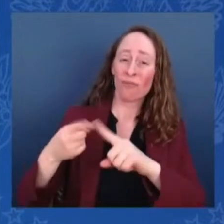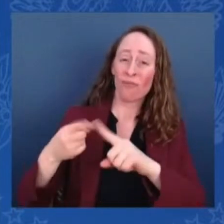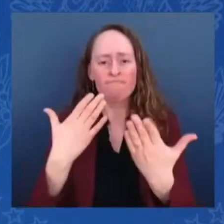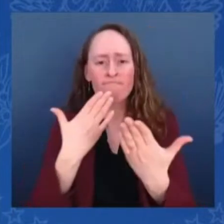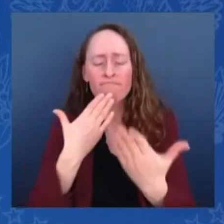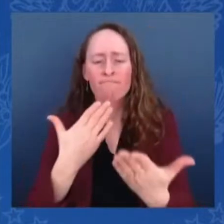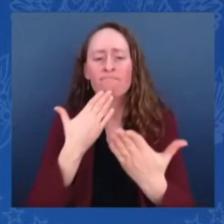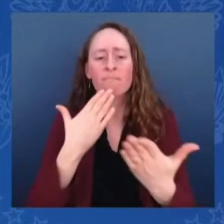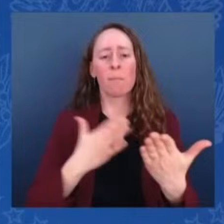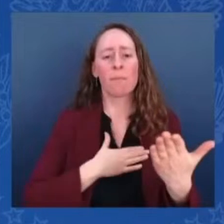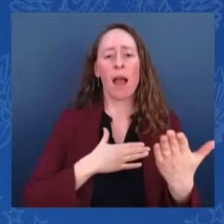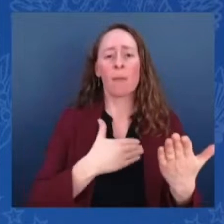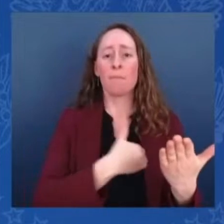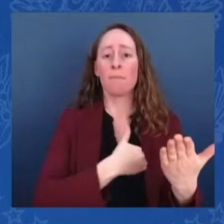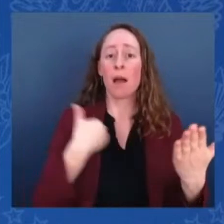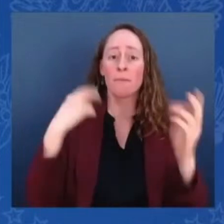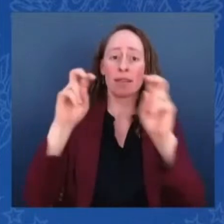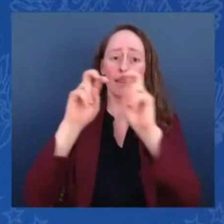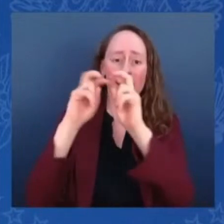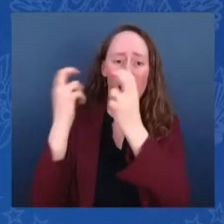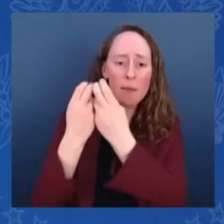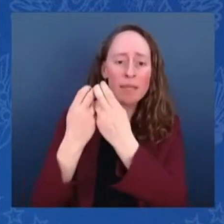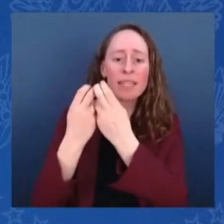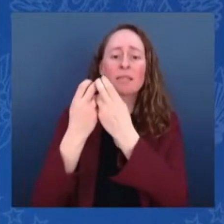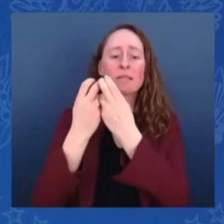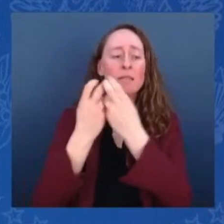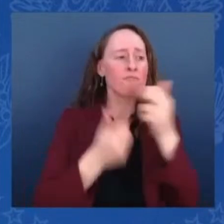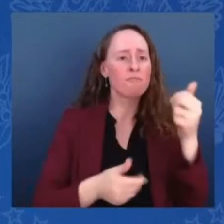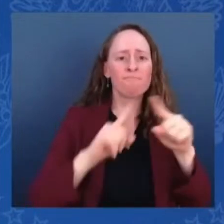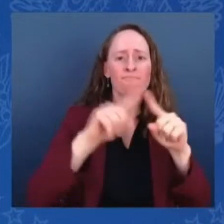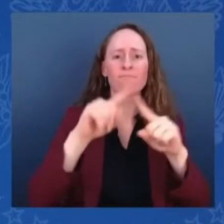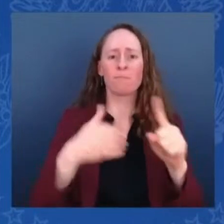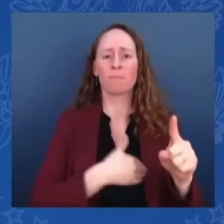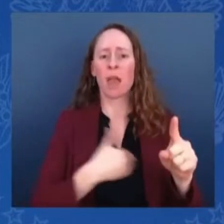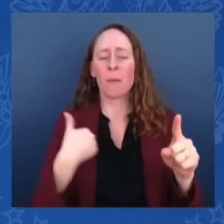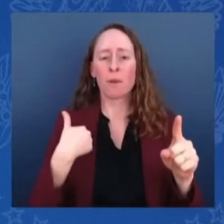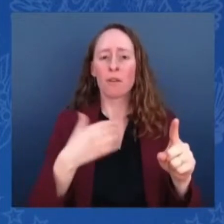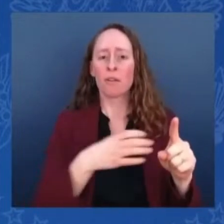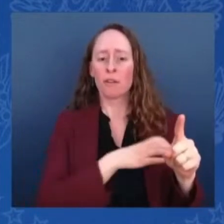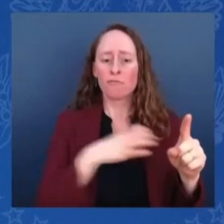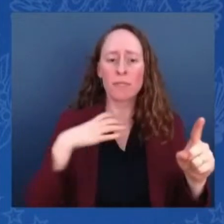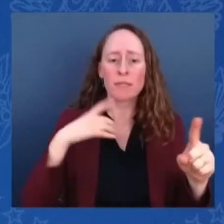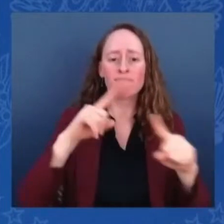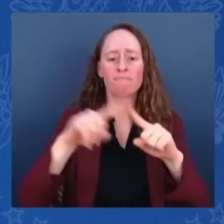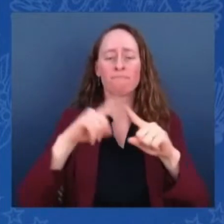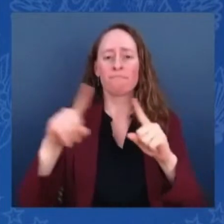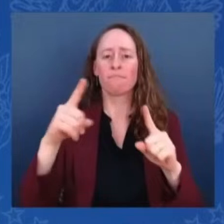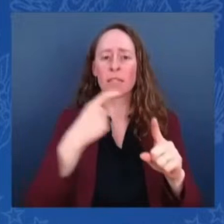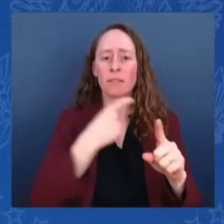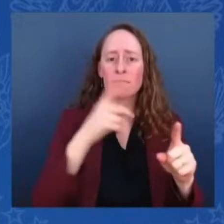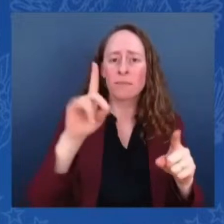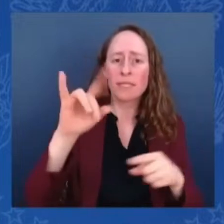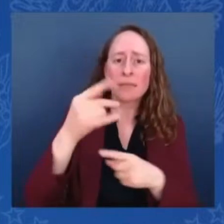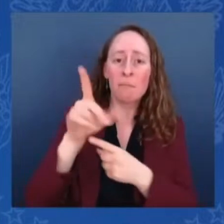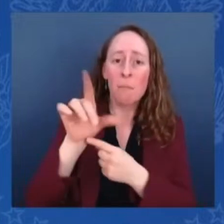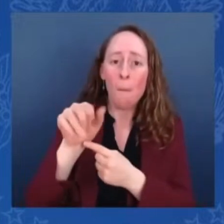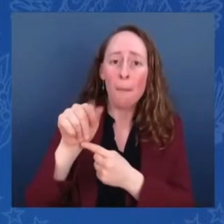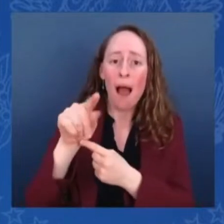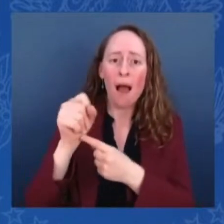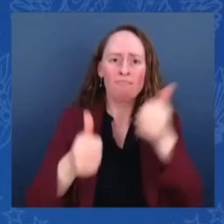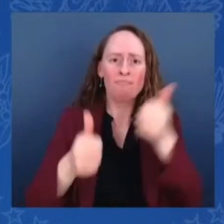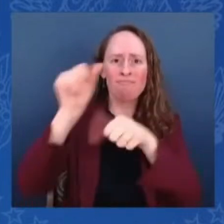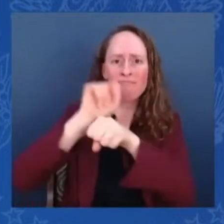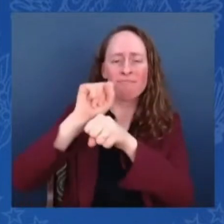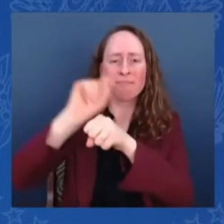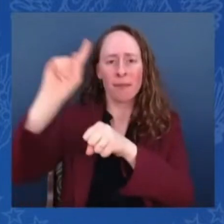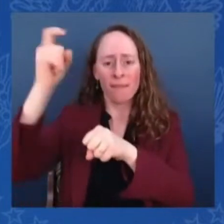here today, and to all our diplomats and development experts, service members, and intelligence professionals. Many of the achievements